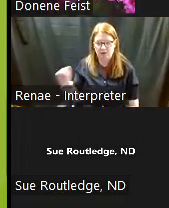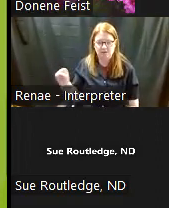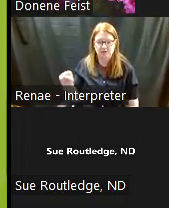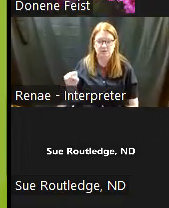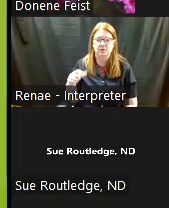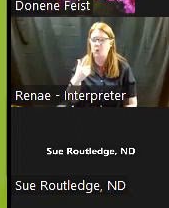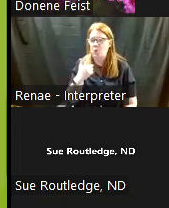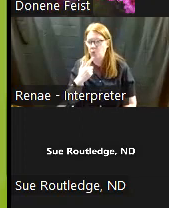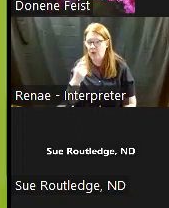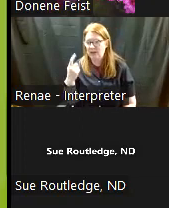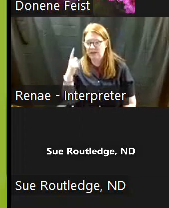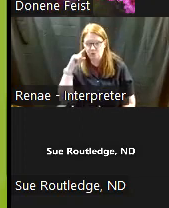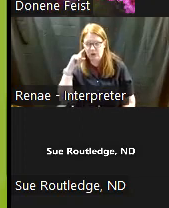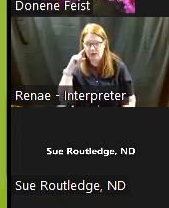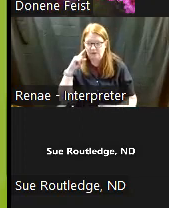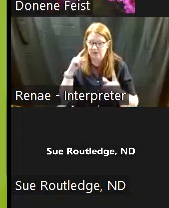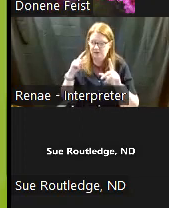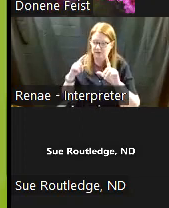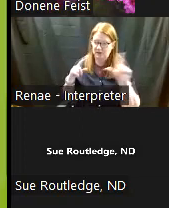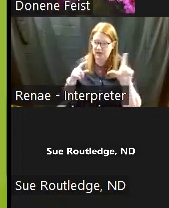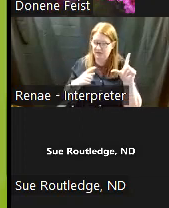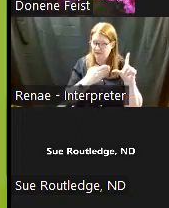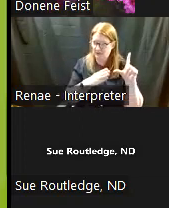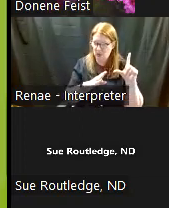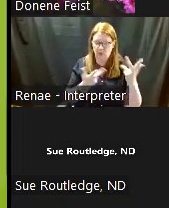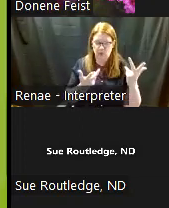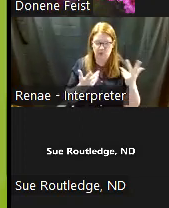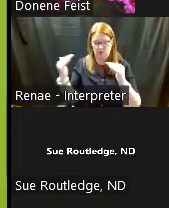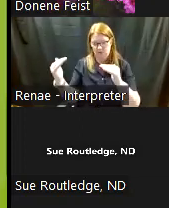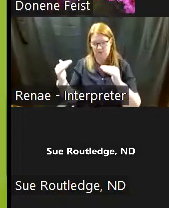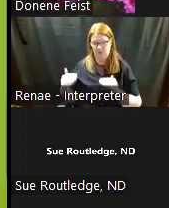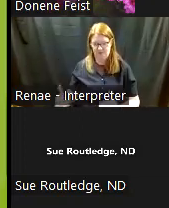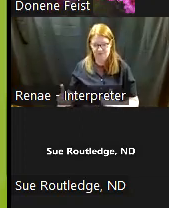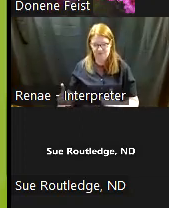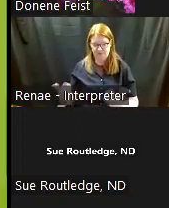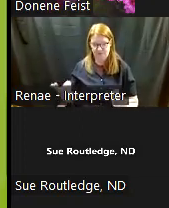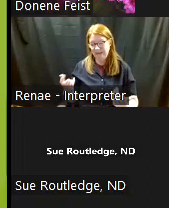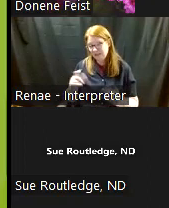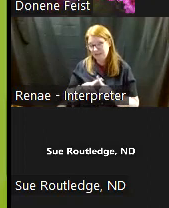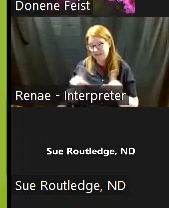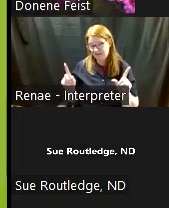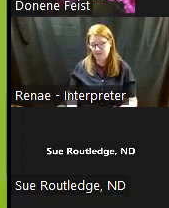are the left ear. They're down in that severe to profound range. And so just slightly different.